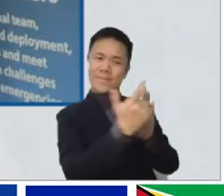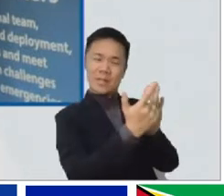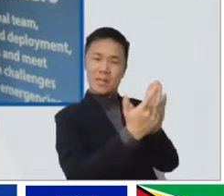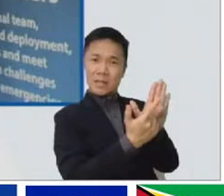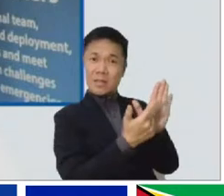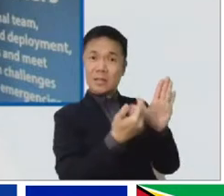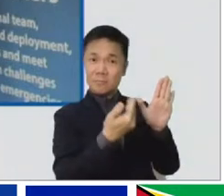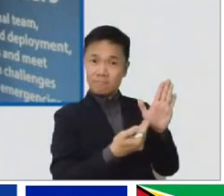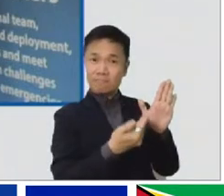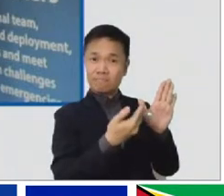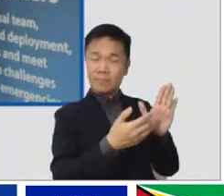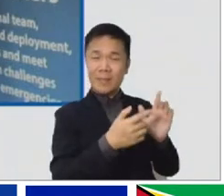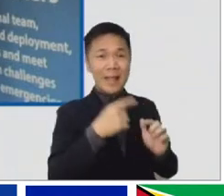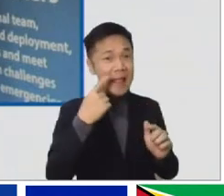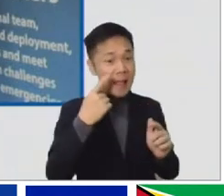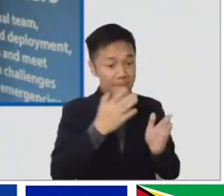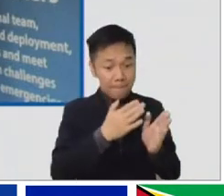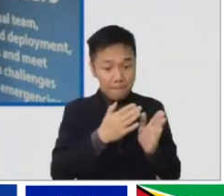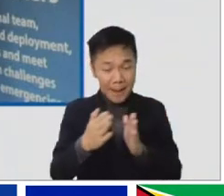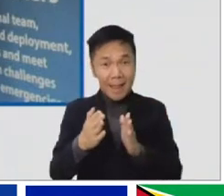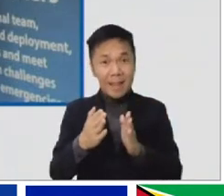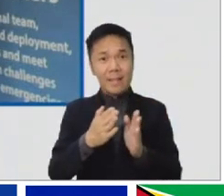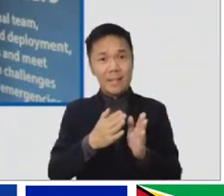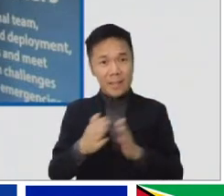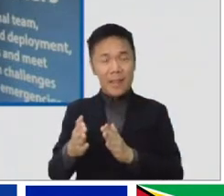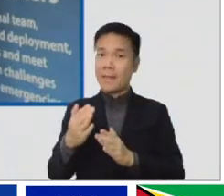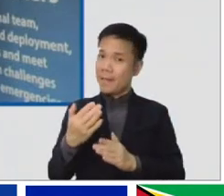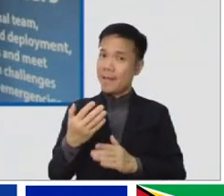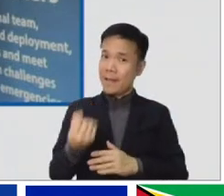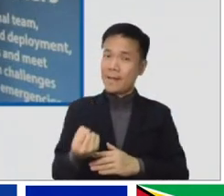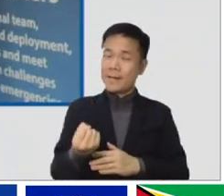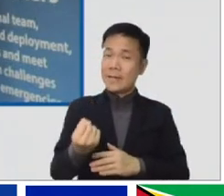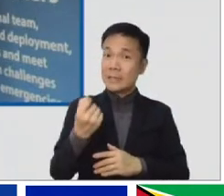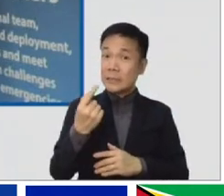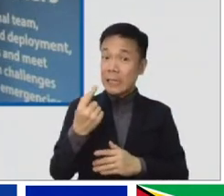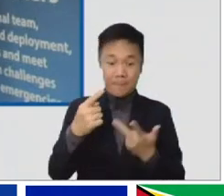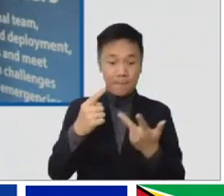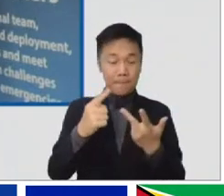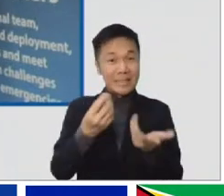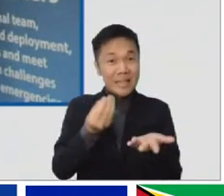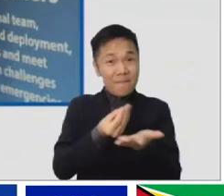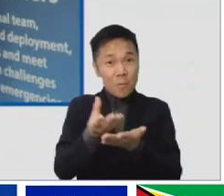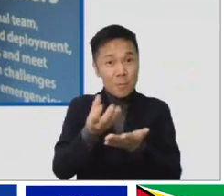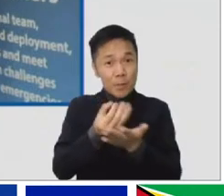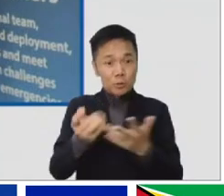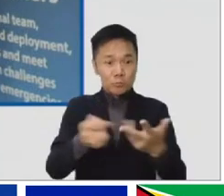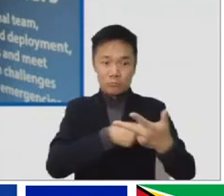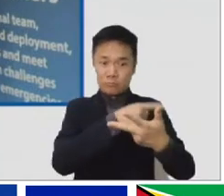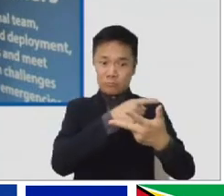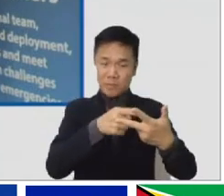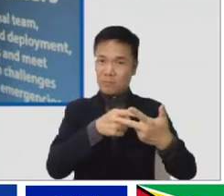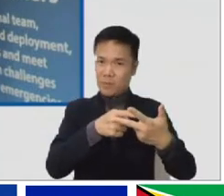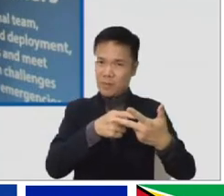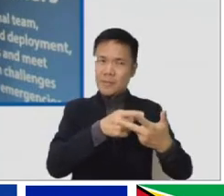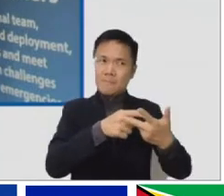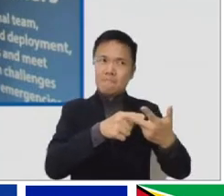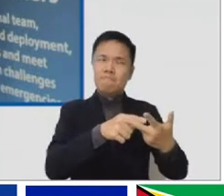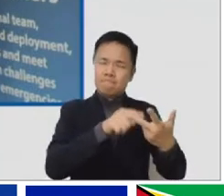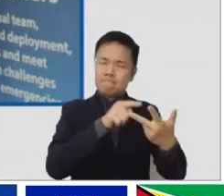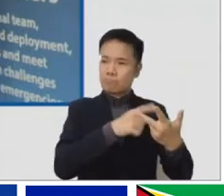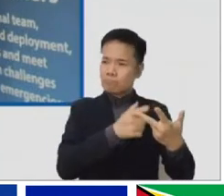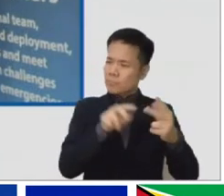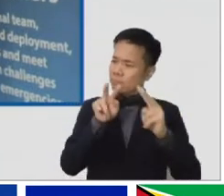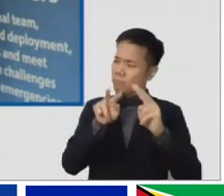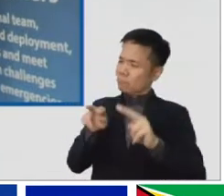plans, updated information to prioritize decision making, and clear mechanisms